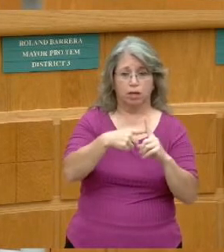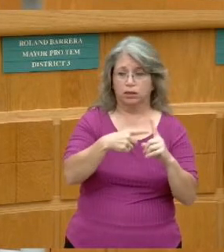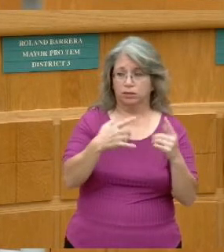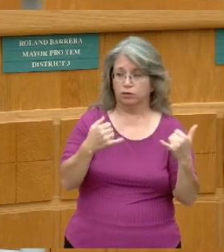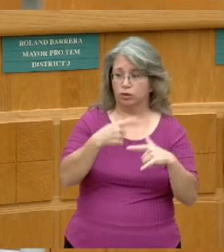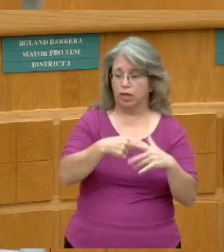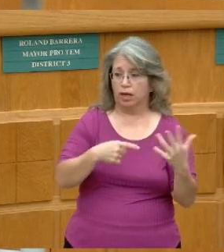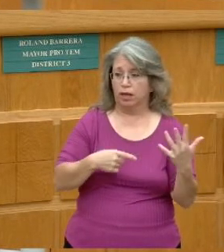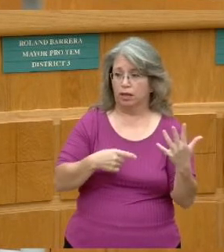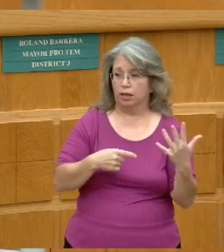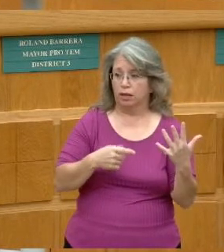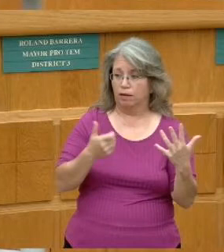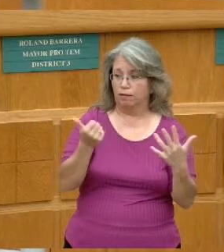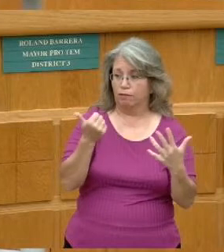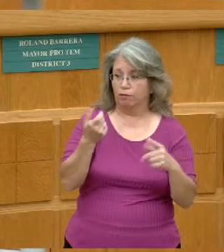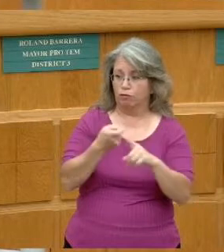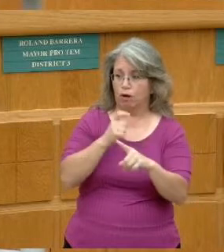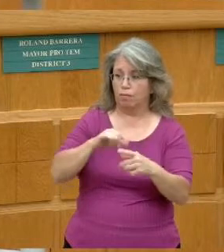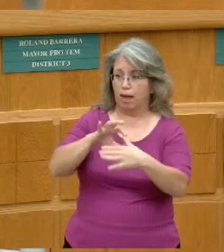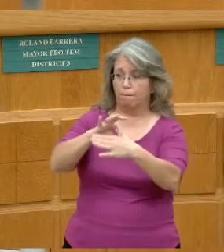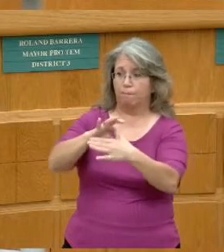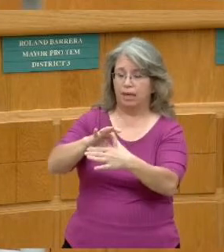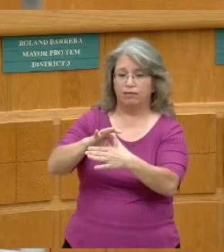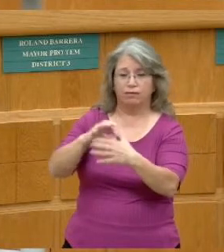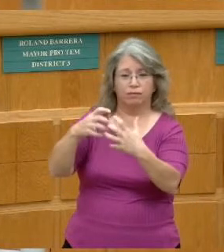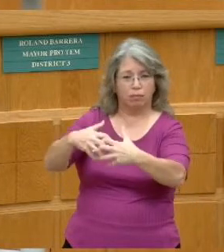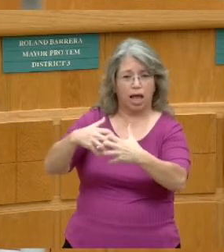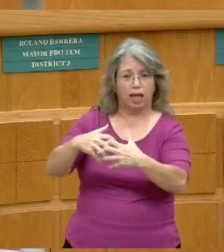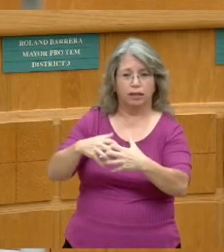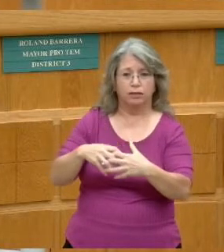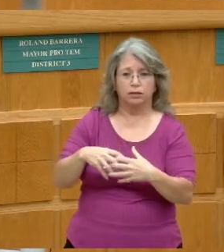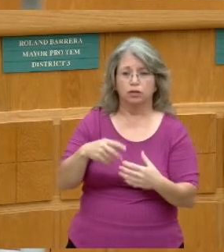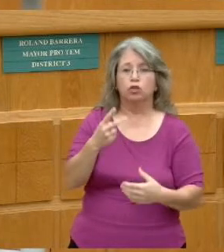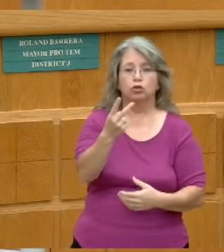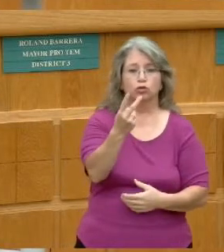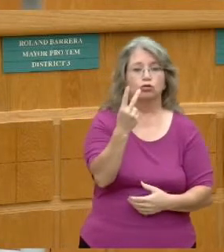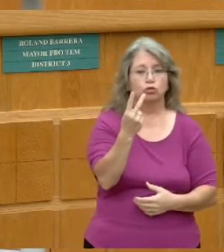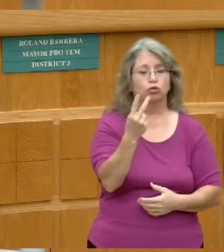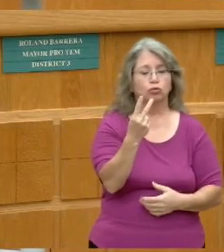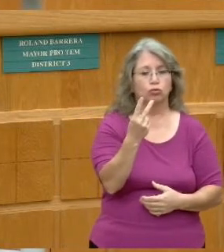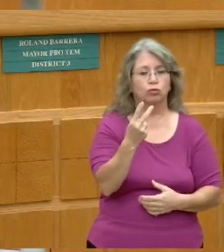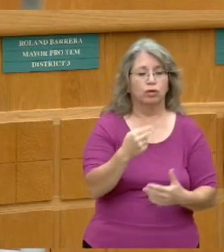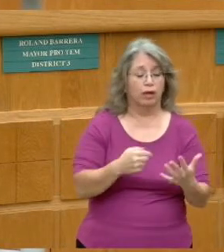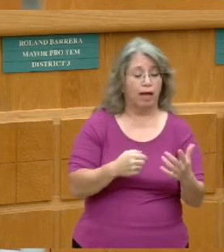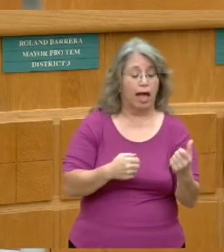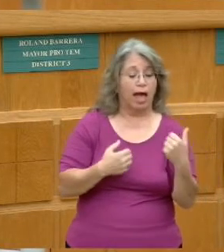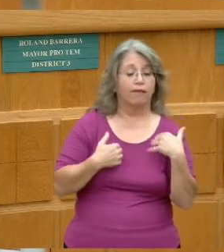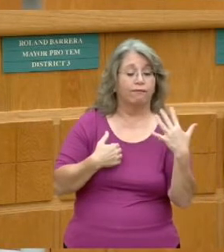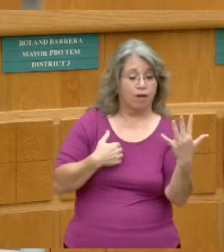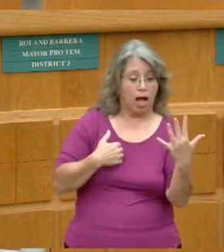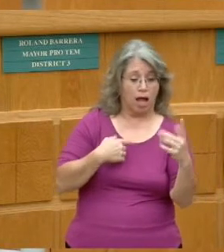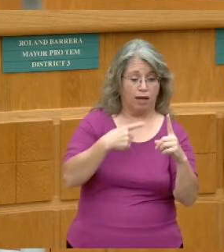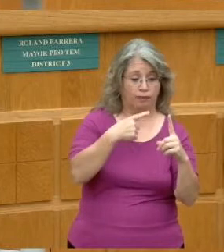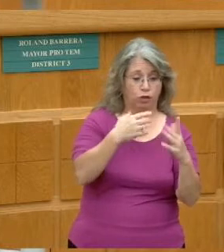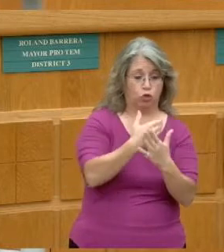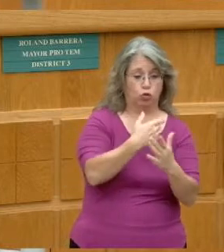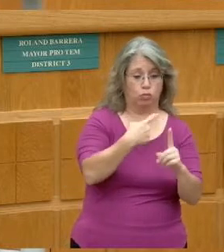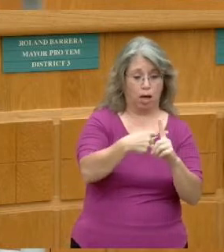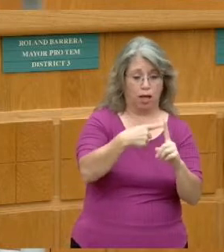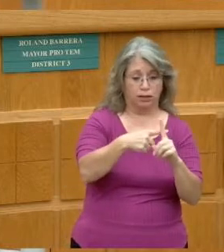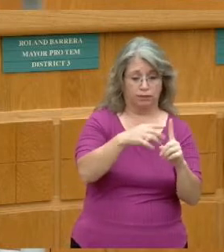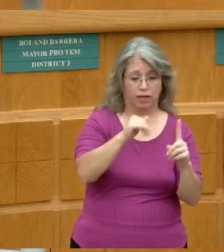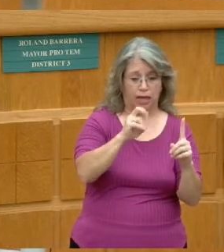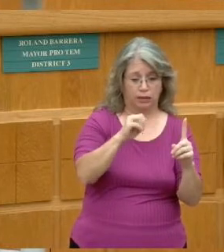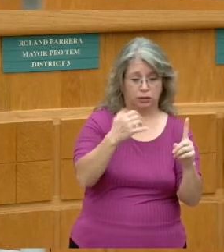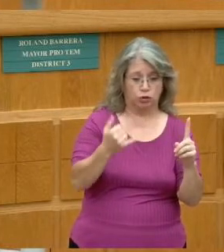Annette, they were, right, too. Yeah, so the question, in case somebody couldn't hear it, of the five positives today, the question was, were any of those